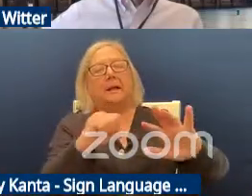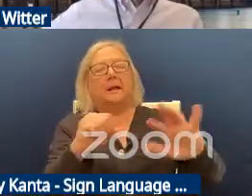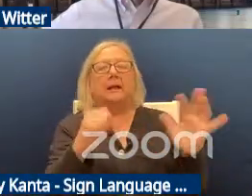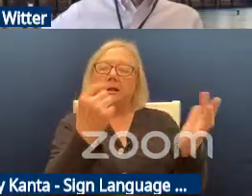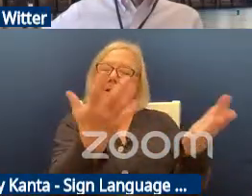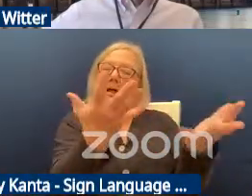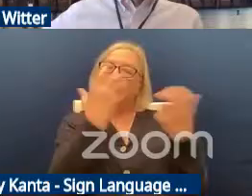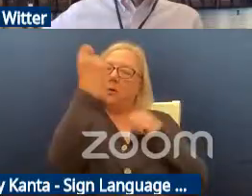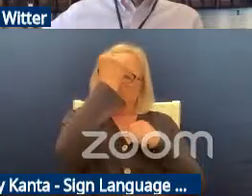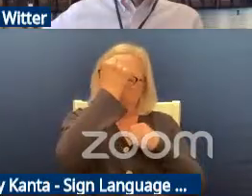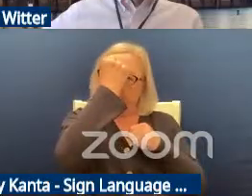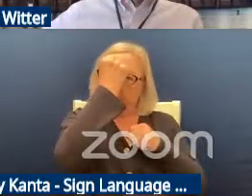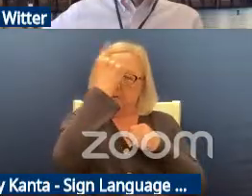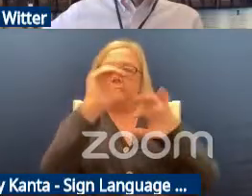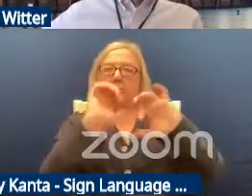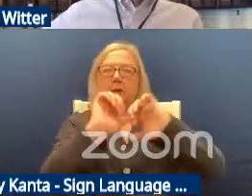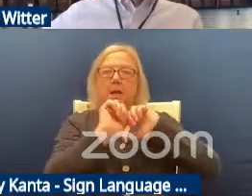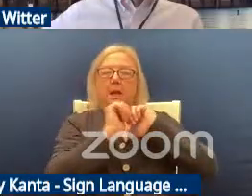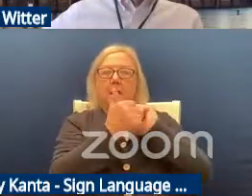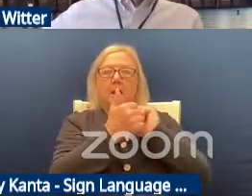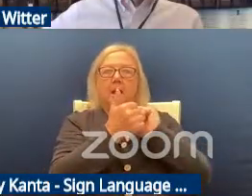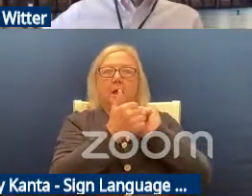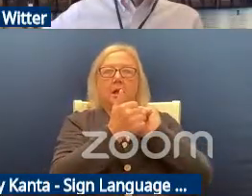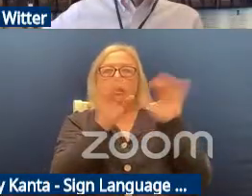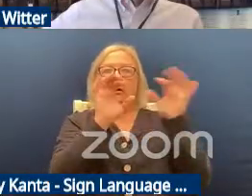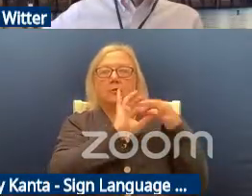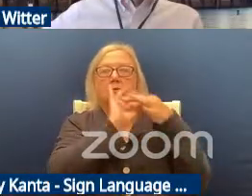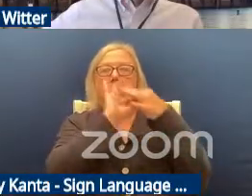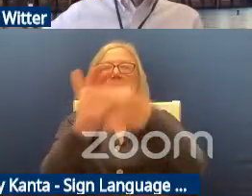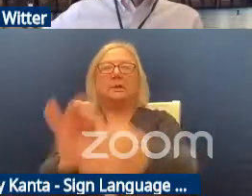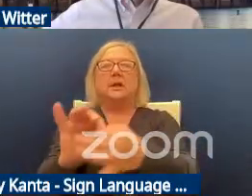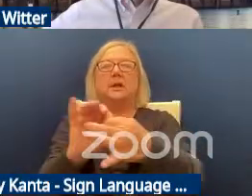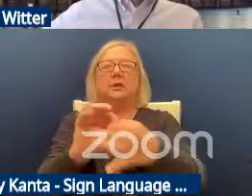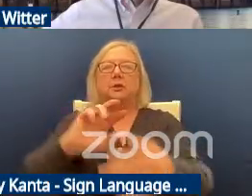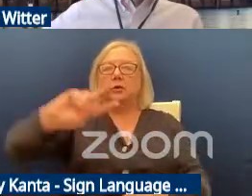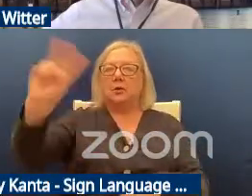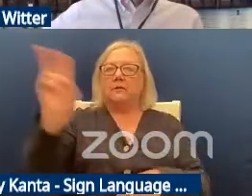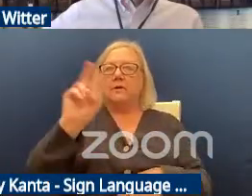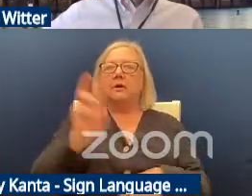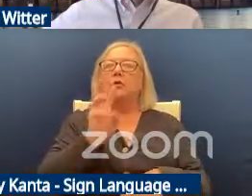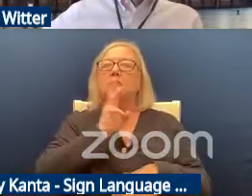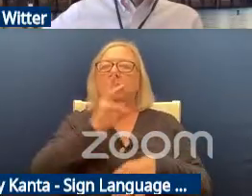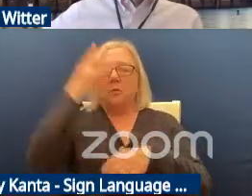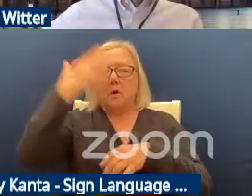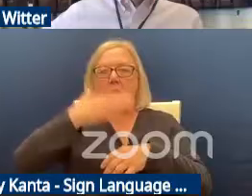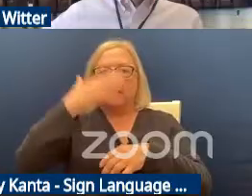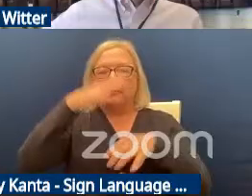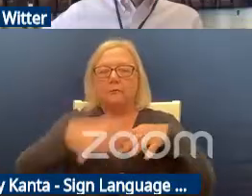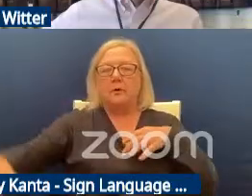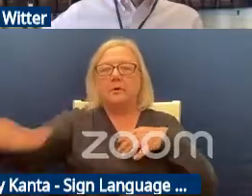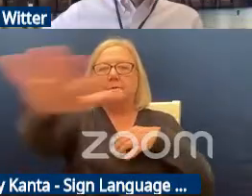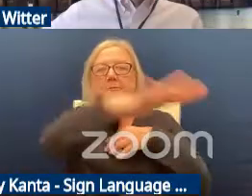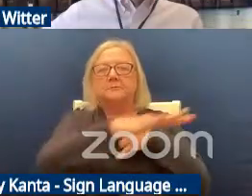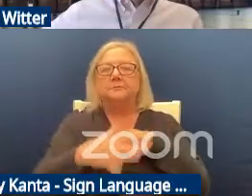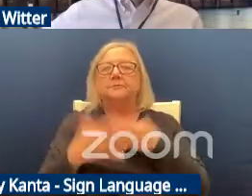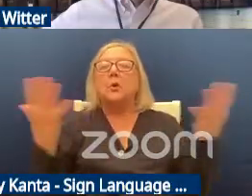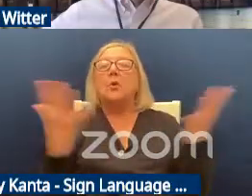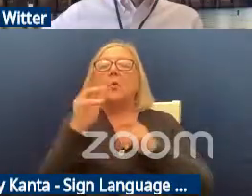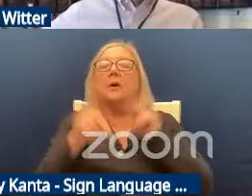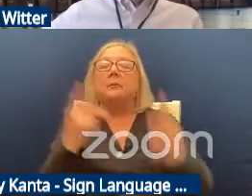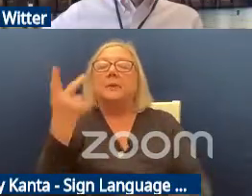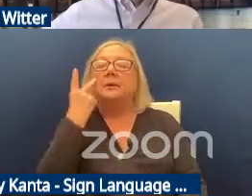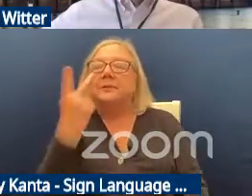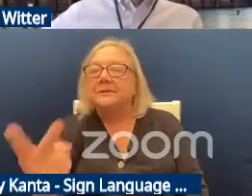understanding how it's going to relate to the Vancouver waterfront, what people will see, how it contributes to that space